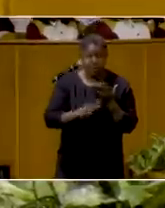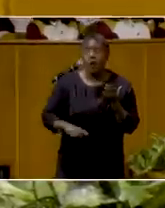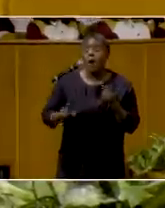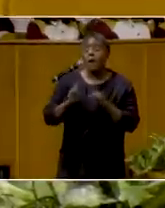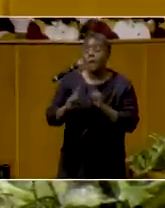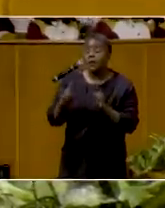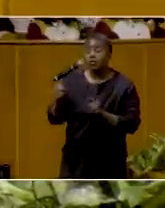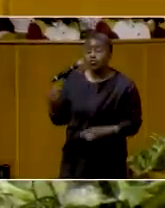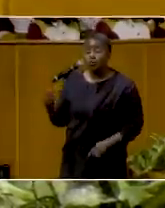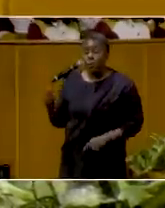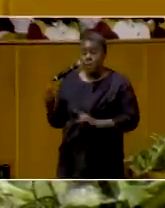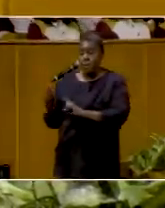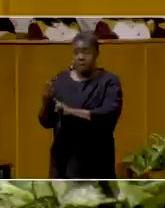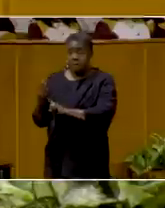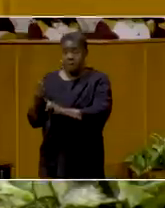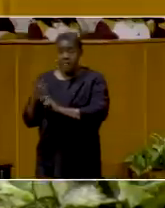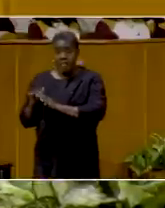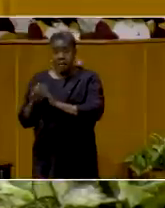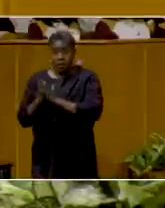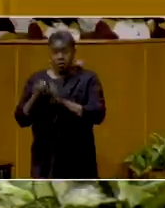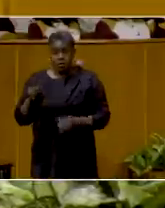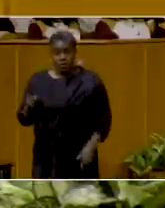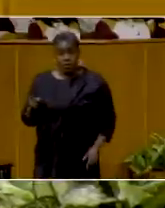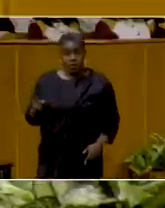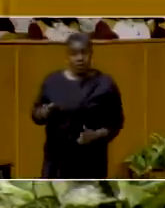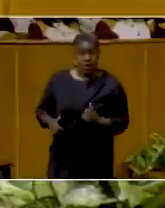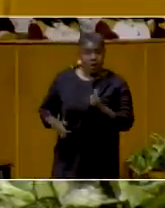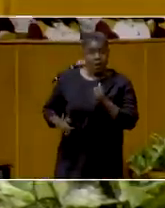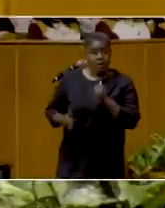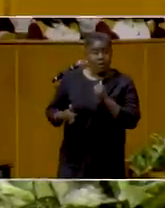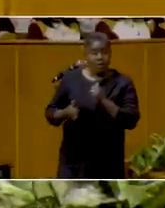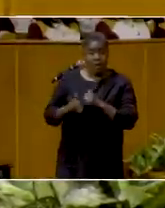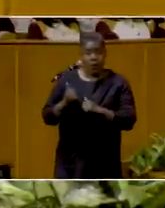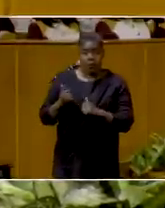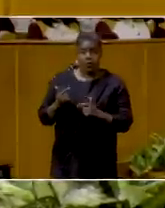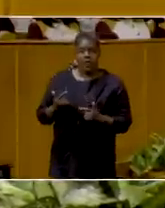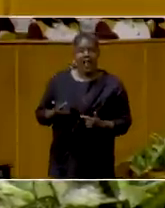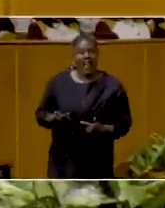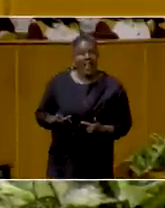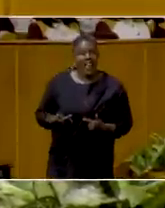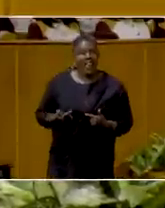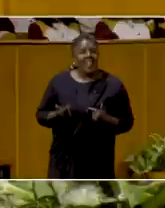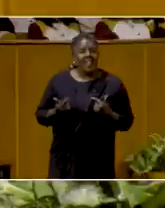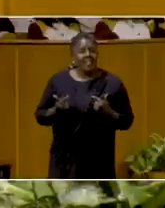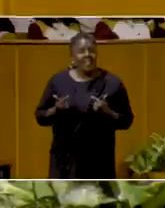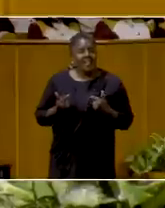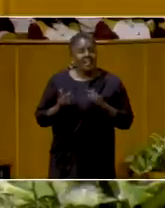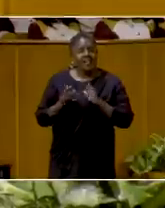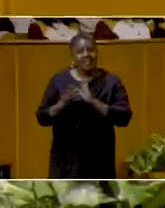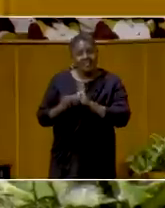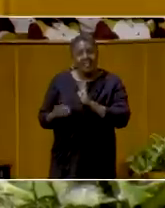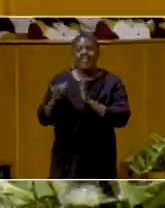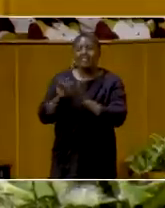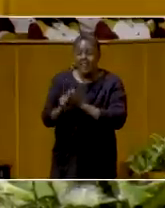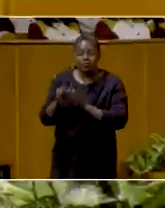But Job is the most lived scripture.